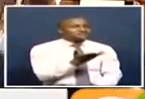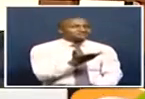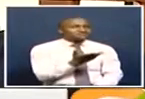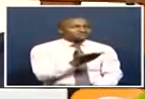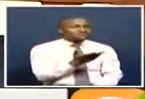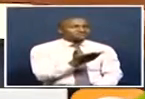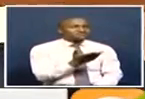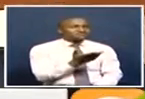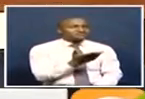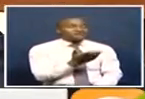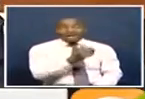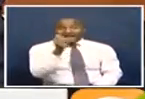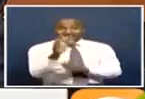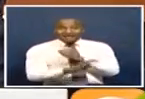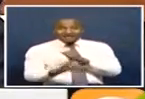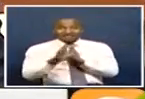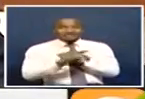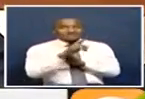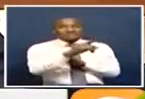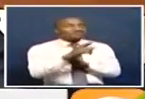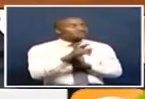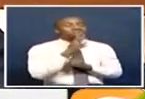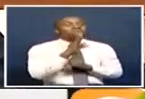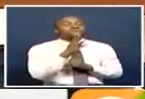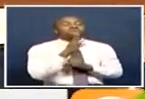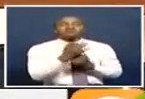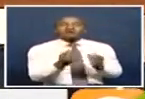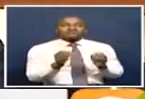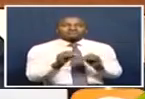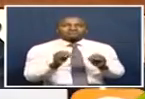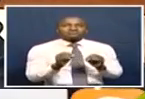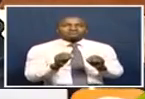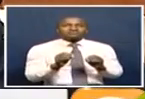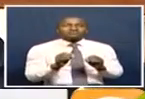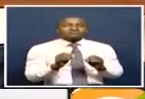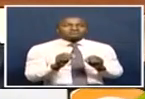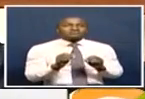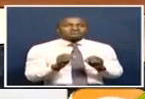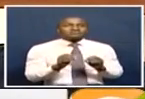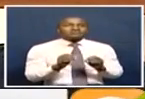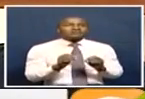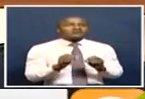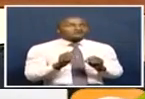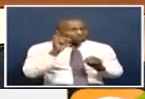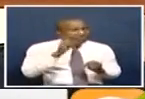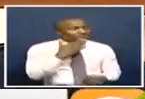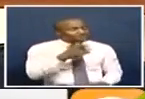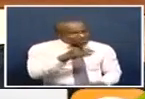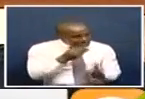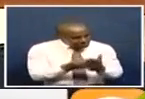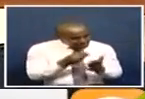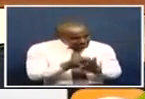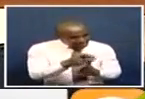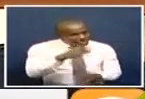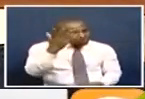if it were in the other country, she would have not been even talking now. Mm. Where people are disciplined. Mm. You must answer for these millions. Where did they come from?